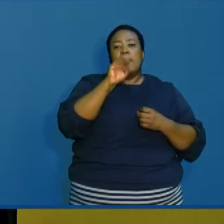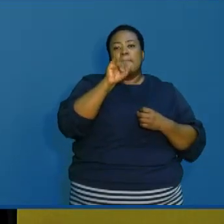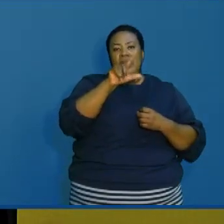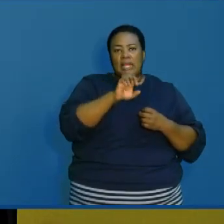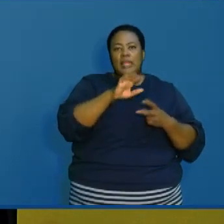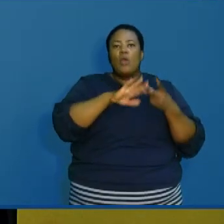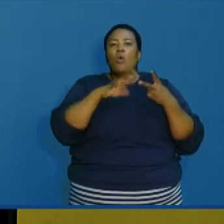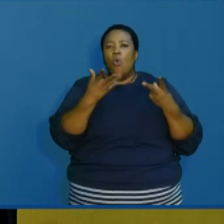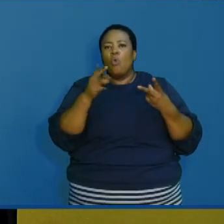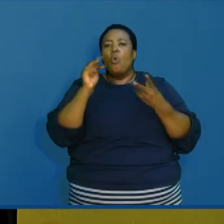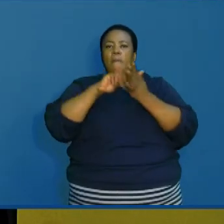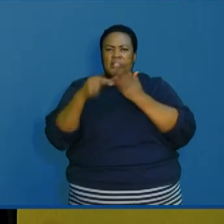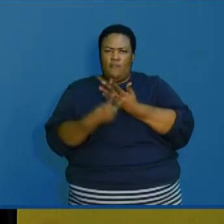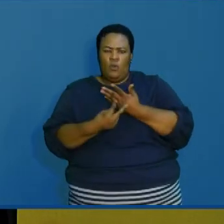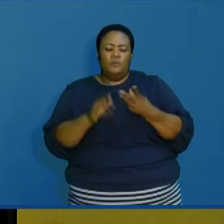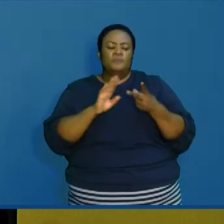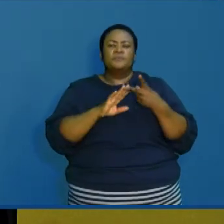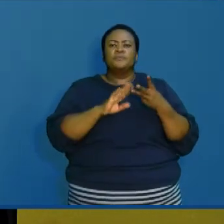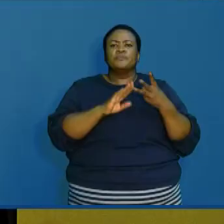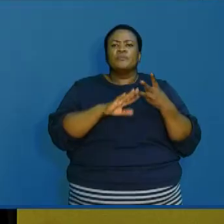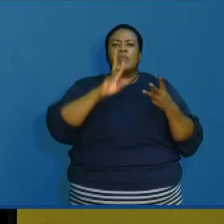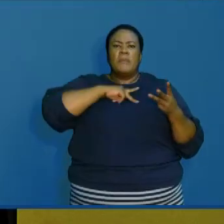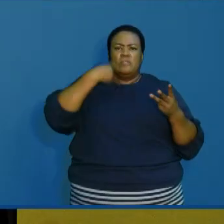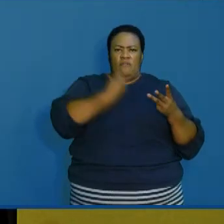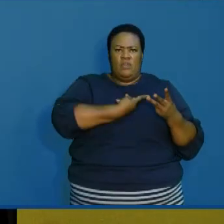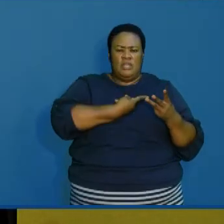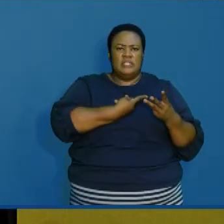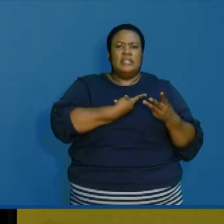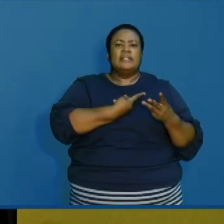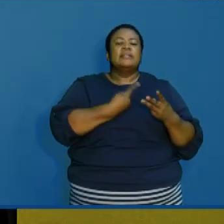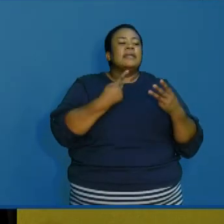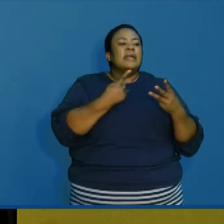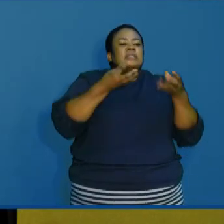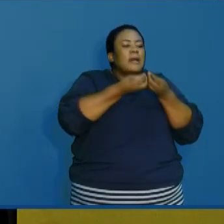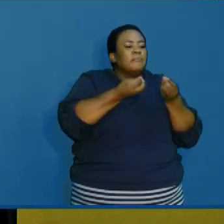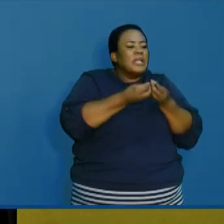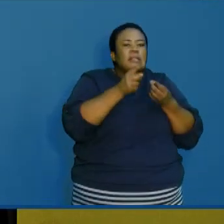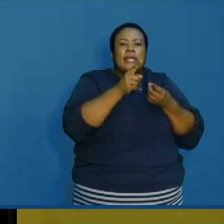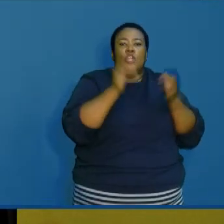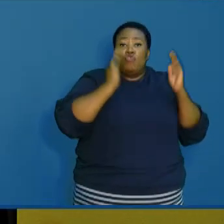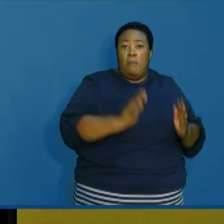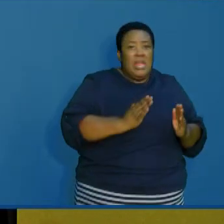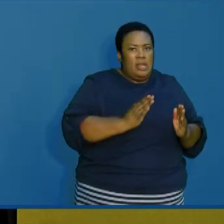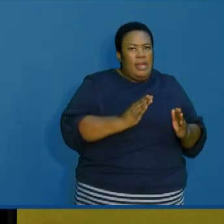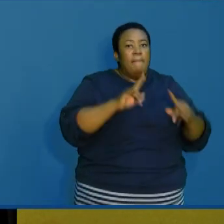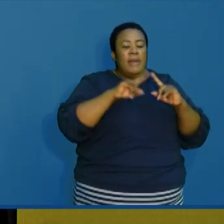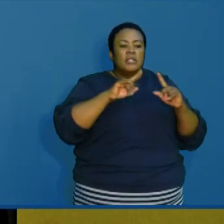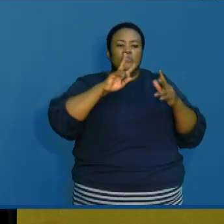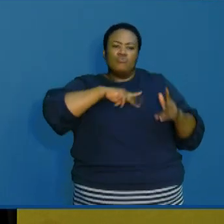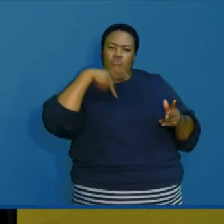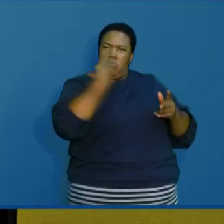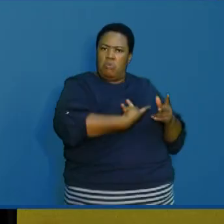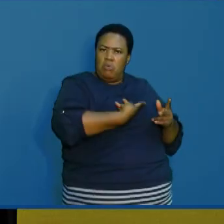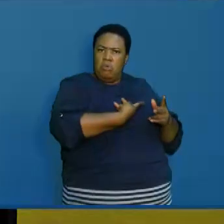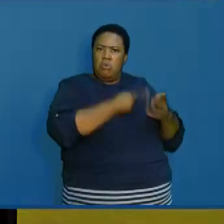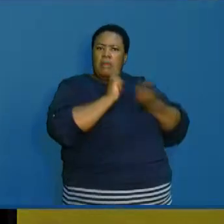Personification. It is when you give an item that doesn't have human features, you give it human qualities. For